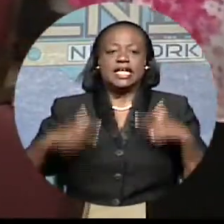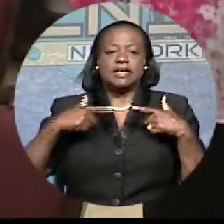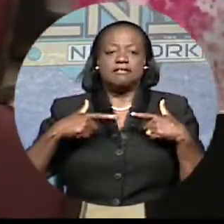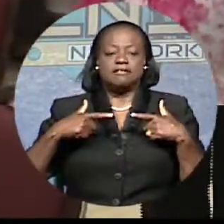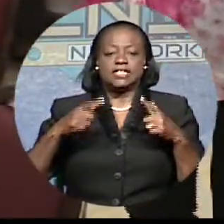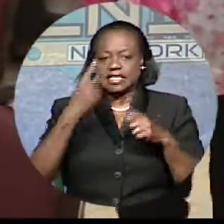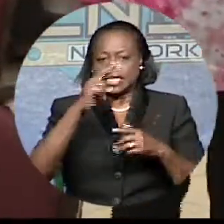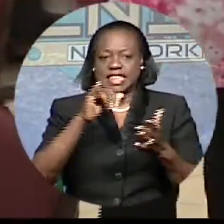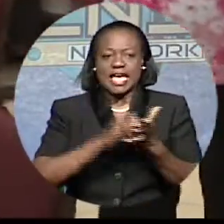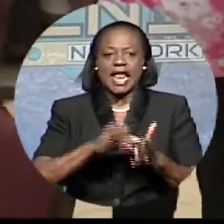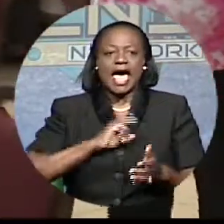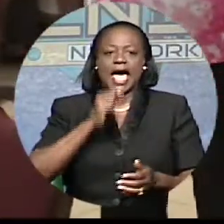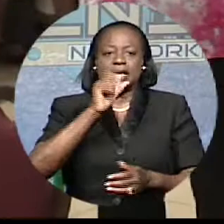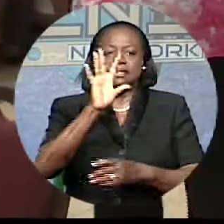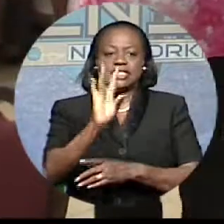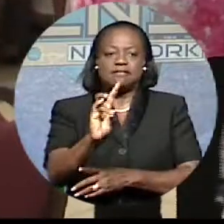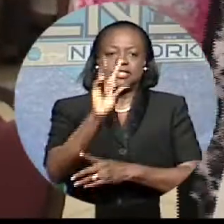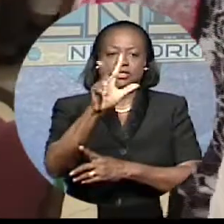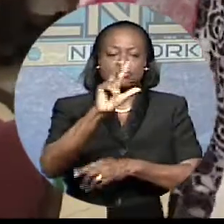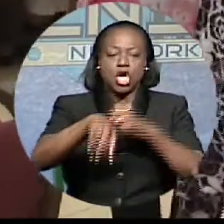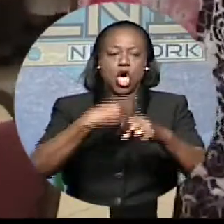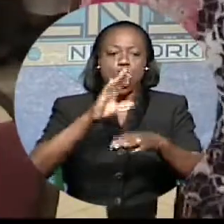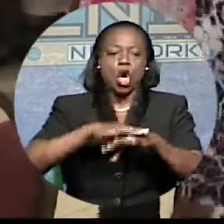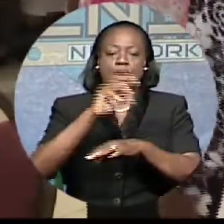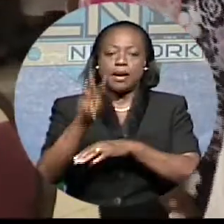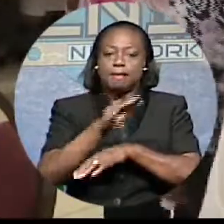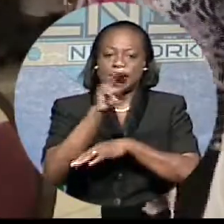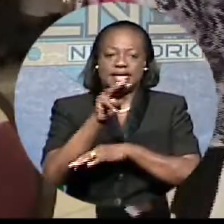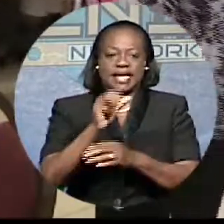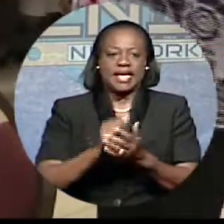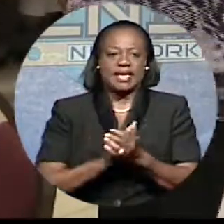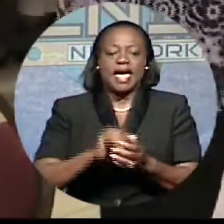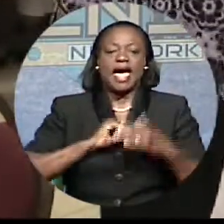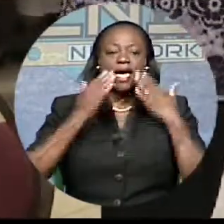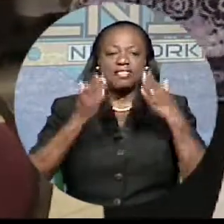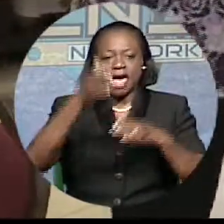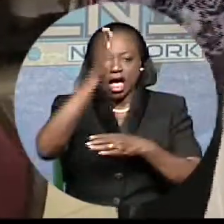73, I'm 73 on Monday coming, so I thank God for that.